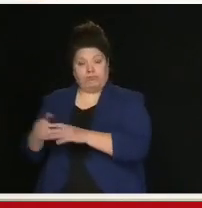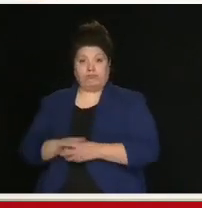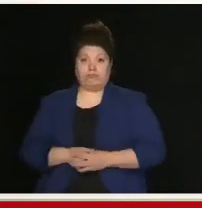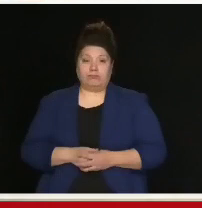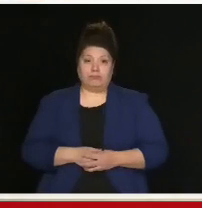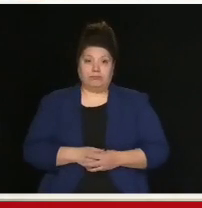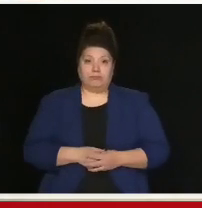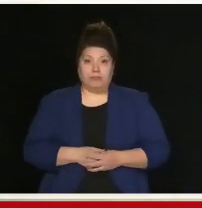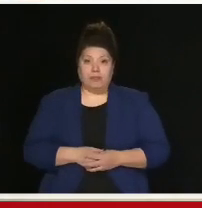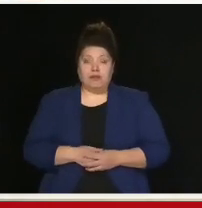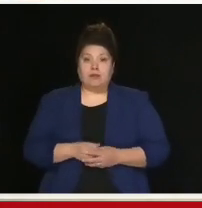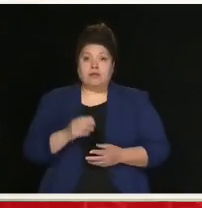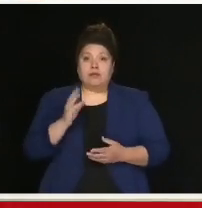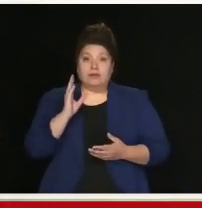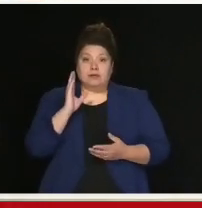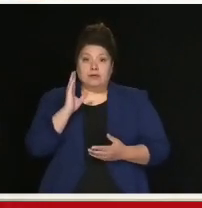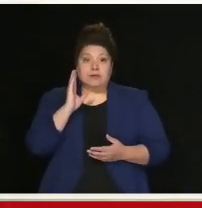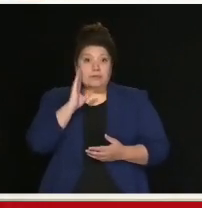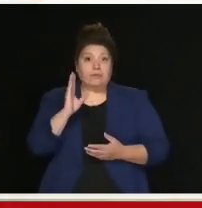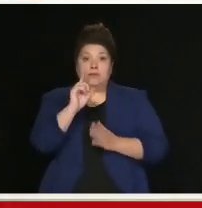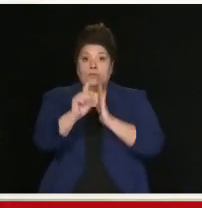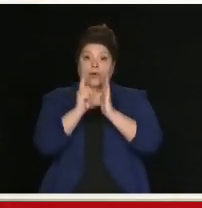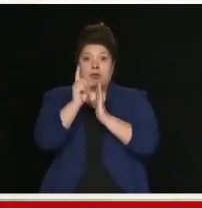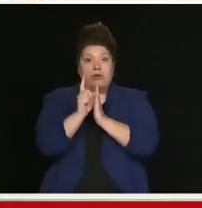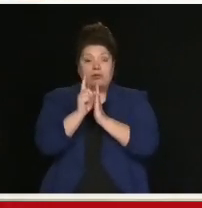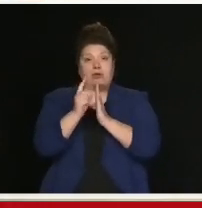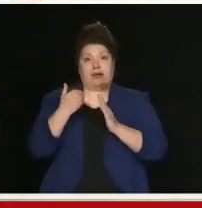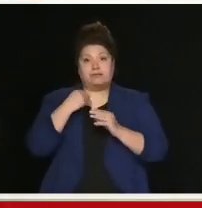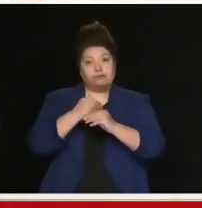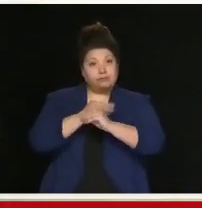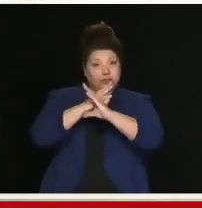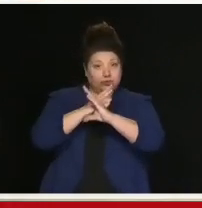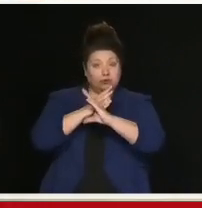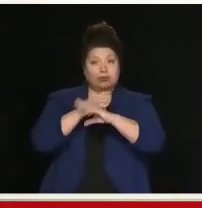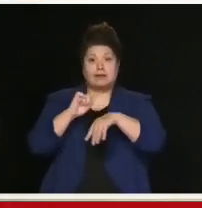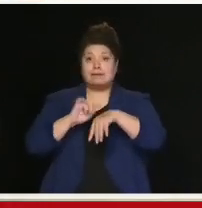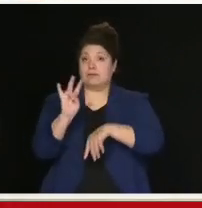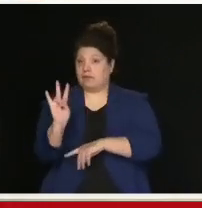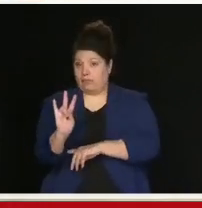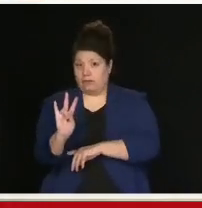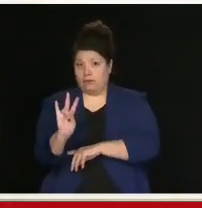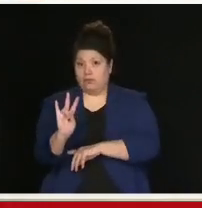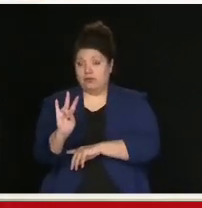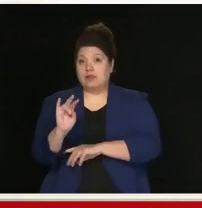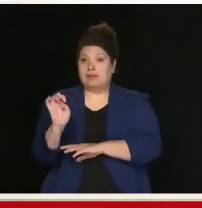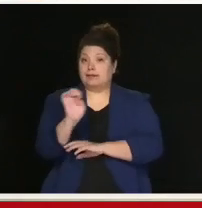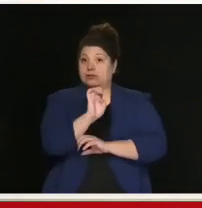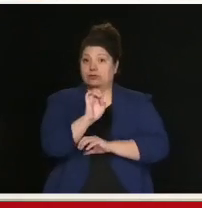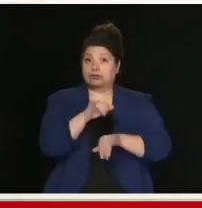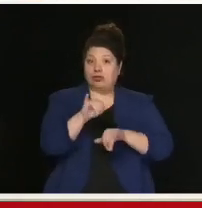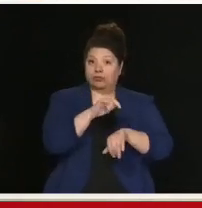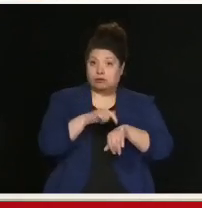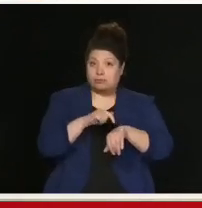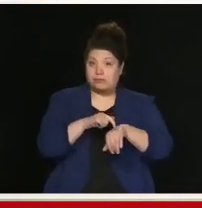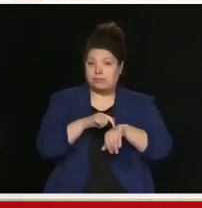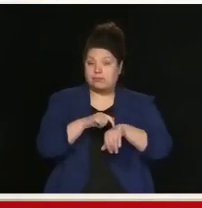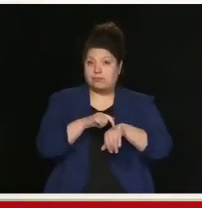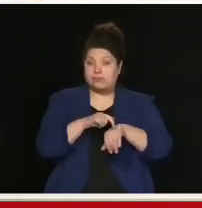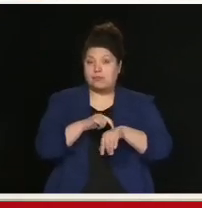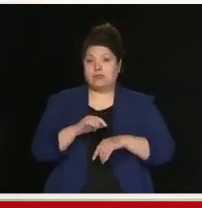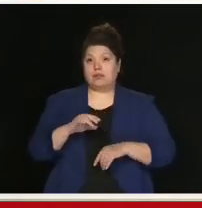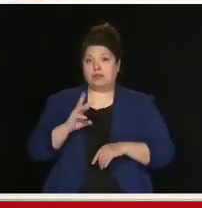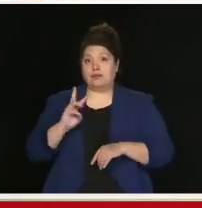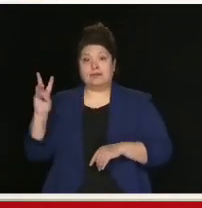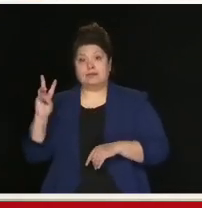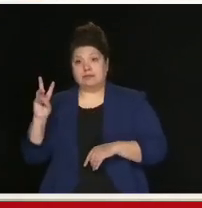virtual vigil at 6 p.m. Eastern, 7 p.m. Atlantic, for those who celebrate the life